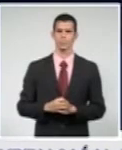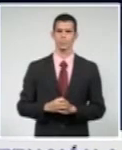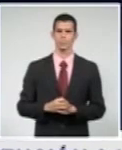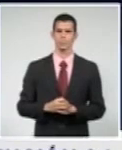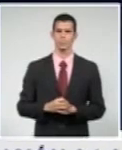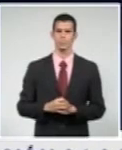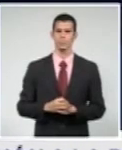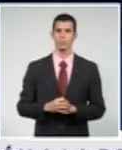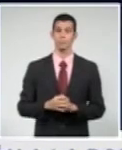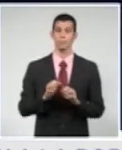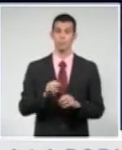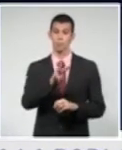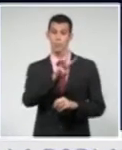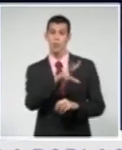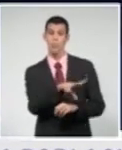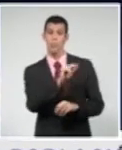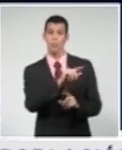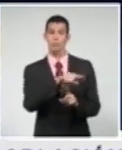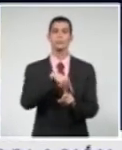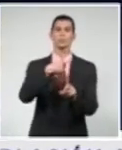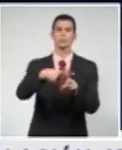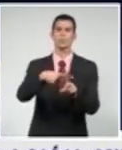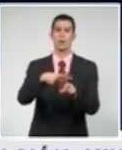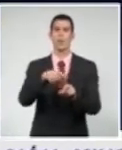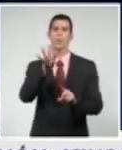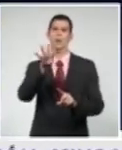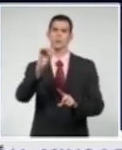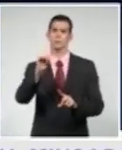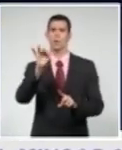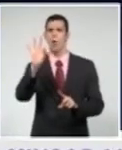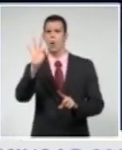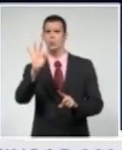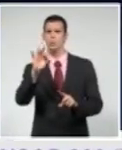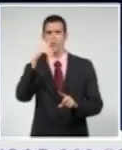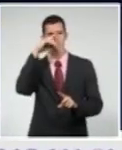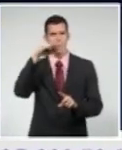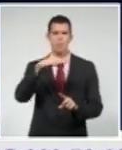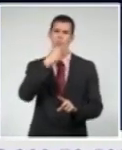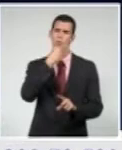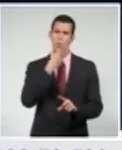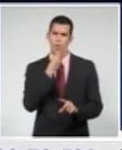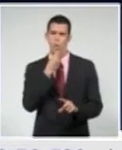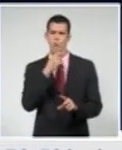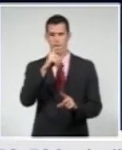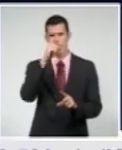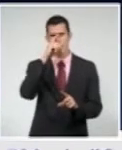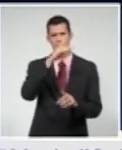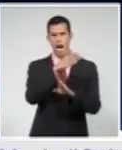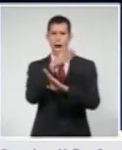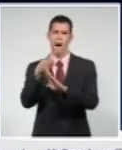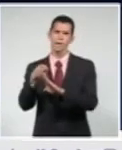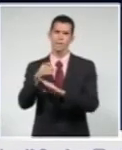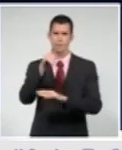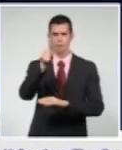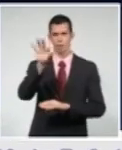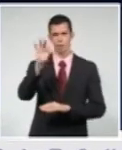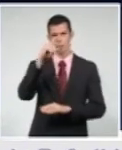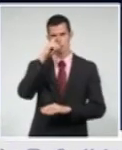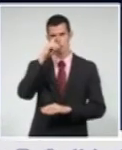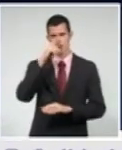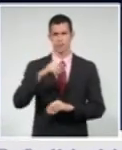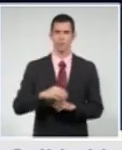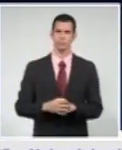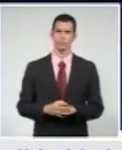age, 14 are between 40 and 59, and 9 are over the age of 60.